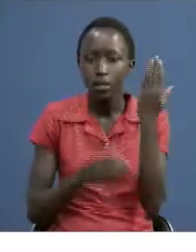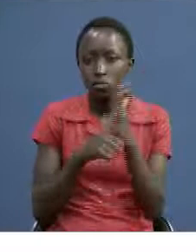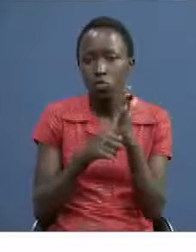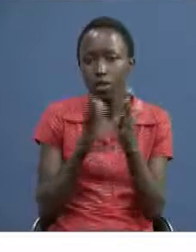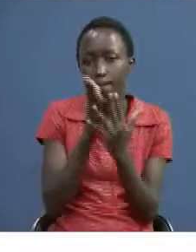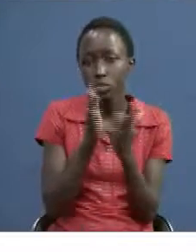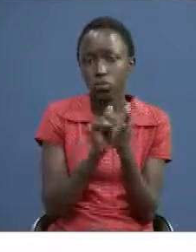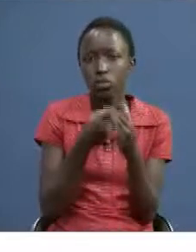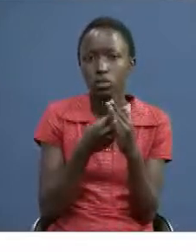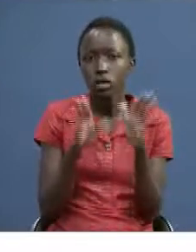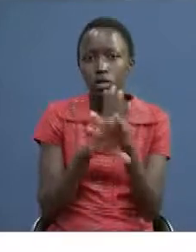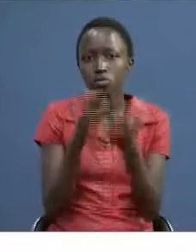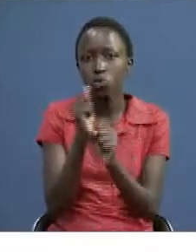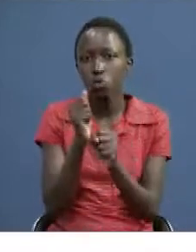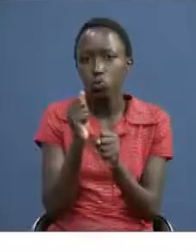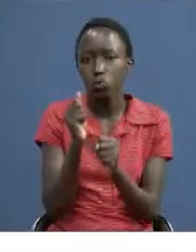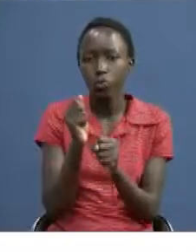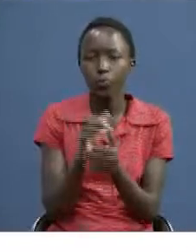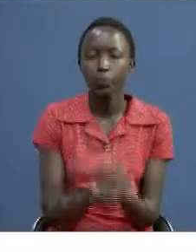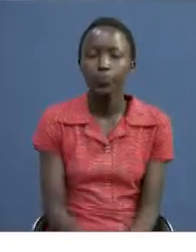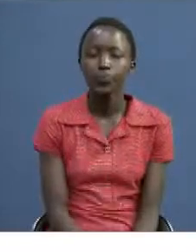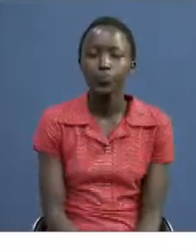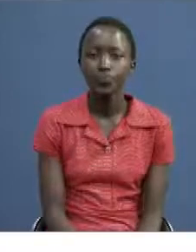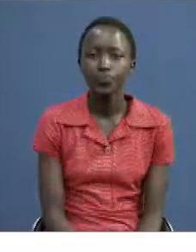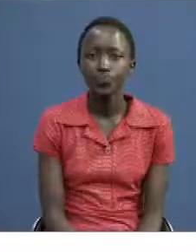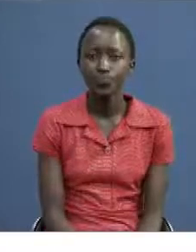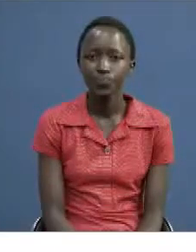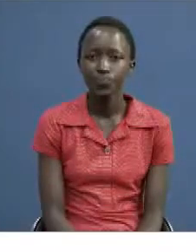Uhuru Kenyatta and Deputy President William Ruto.